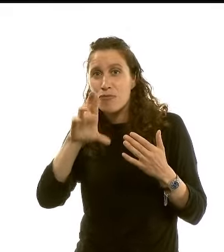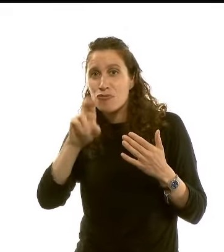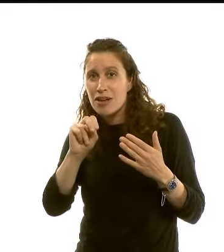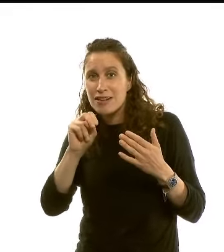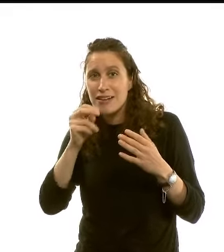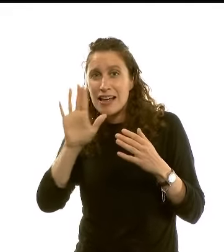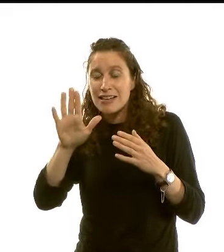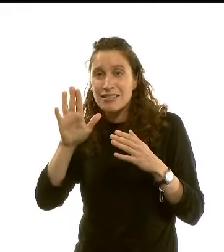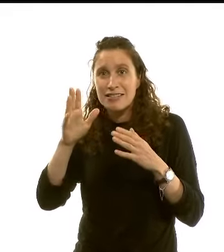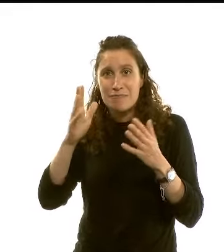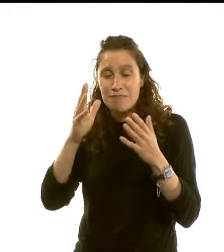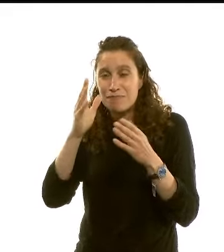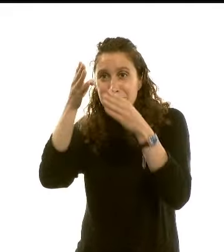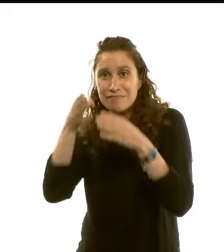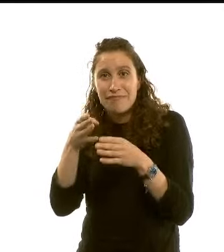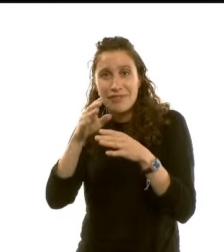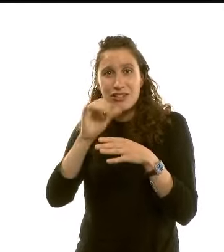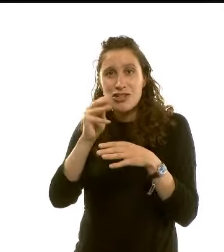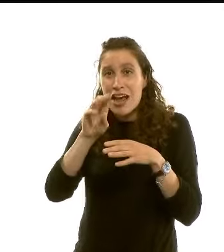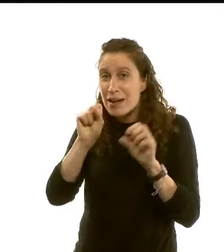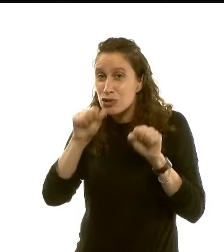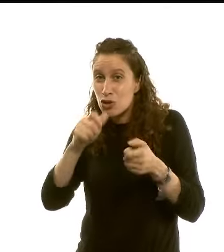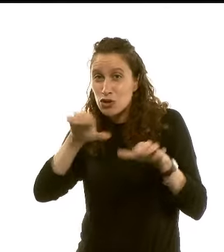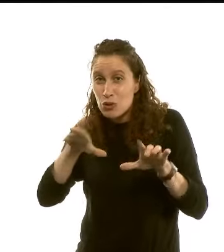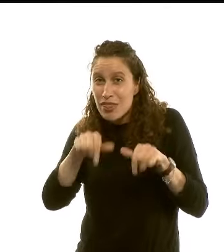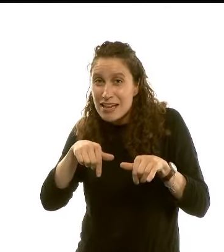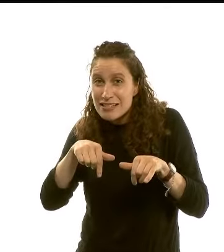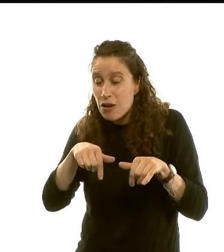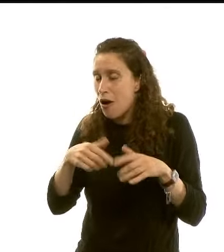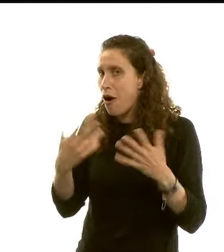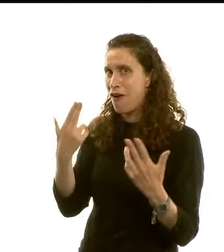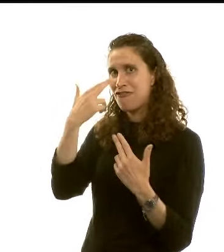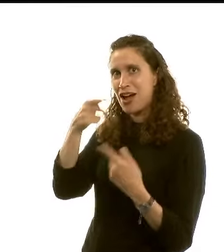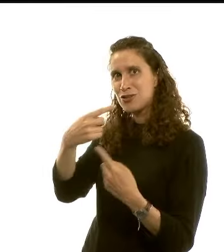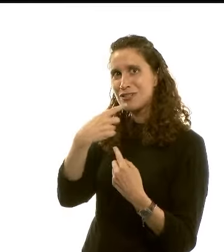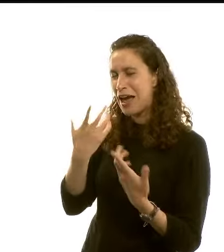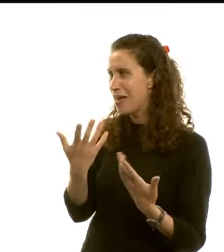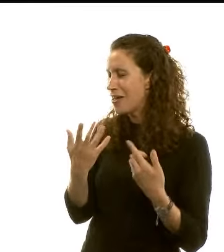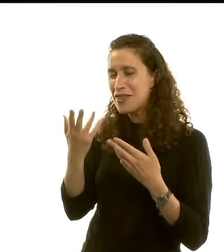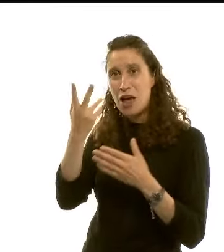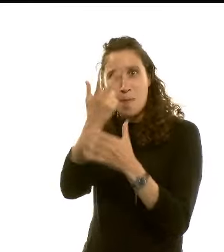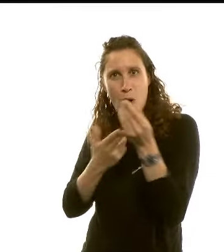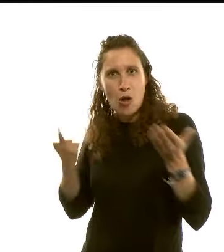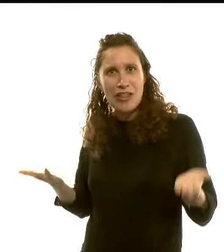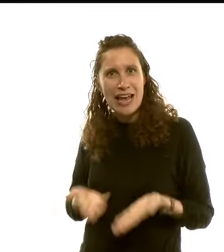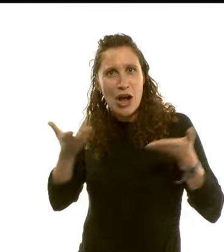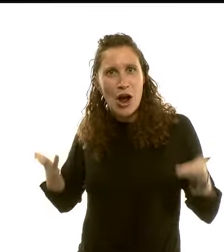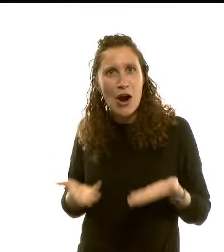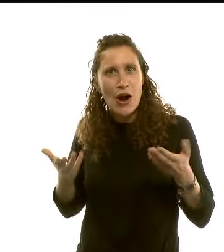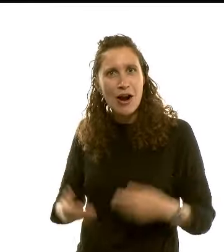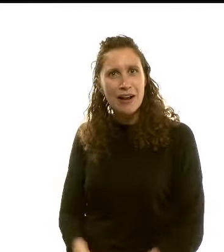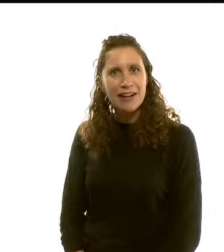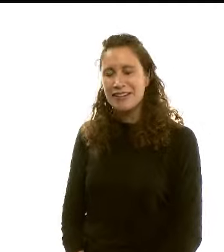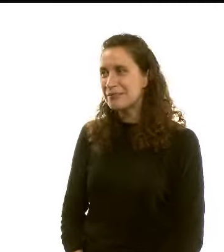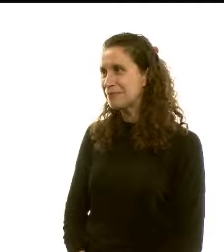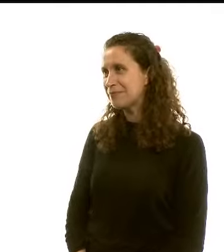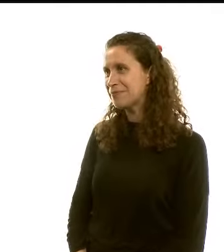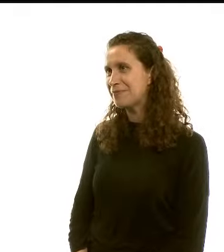Izzo, who could achieve something that extraordinary. Well, funny you should say that, because here's Woonza and Josh Izzo, everybody.